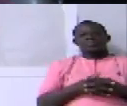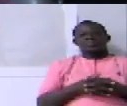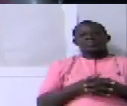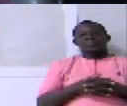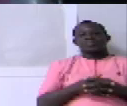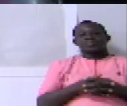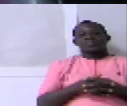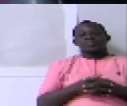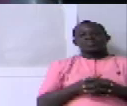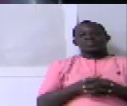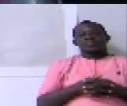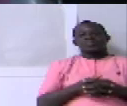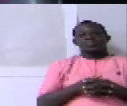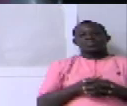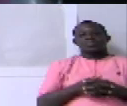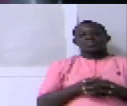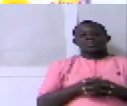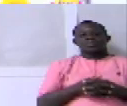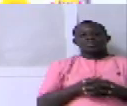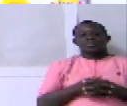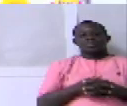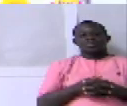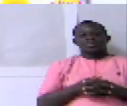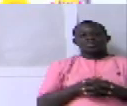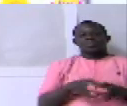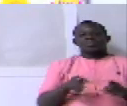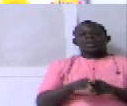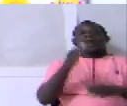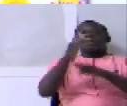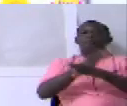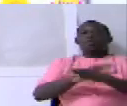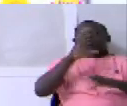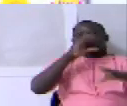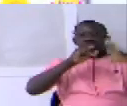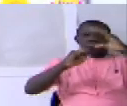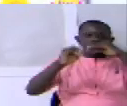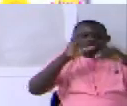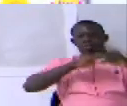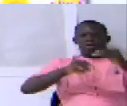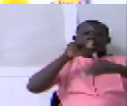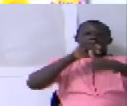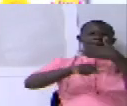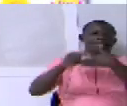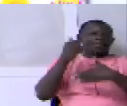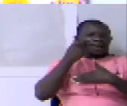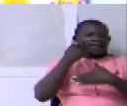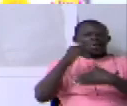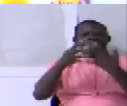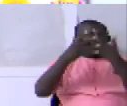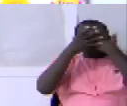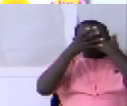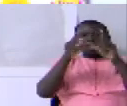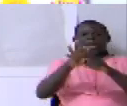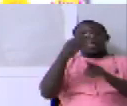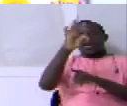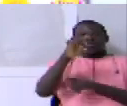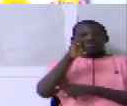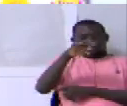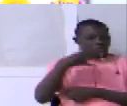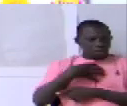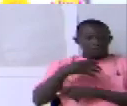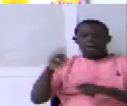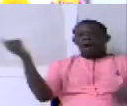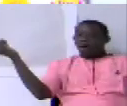nil luluti yo long mintole. That is the talking of the day in prisons, that if you are punishing a prisoner, it's supposed not to exist 12